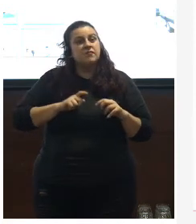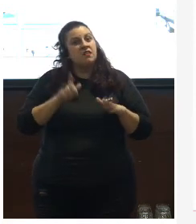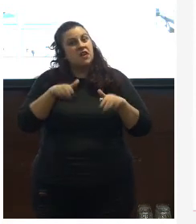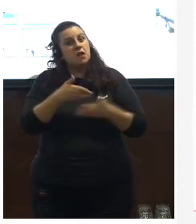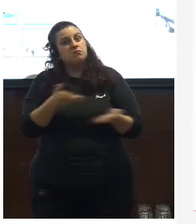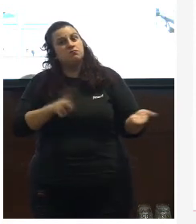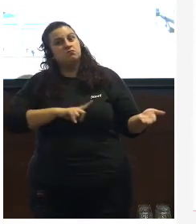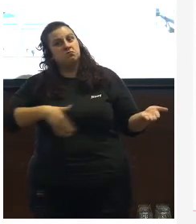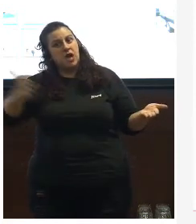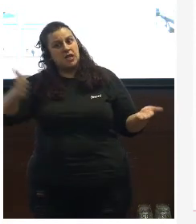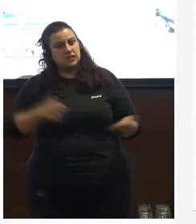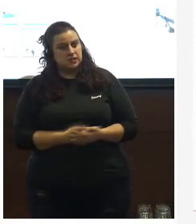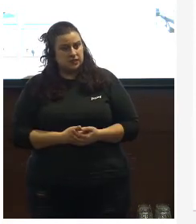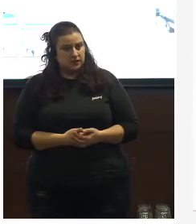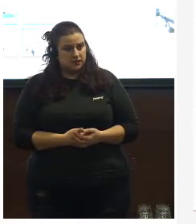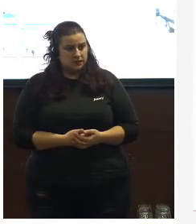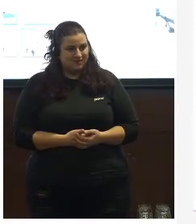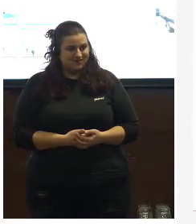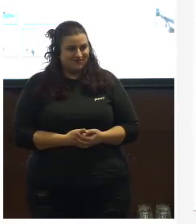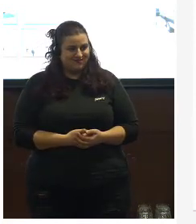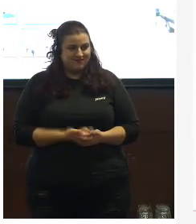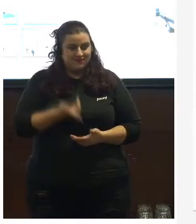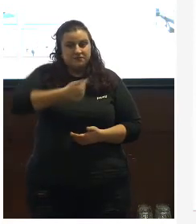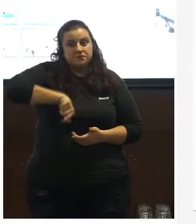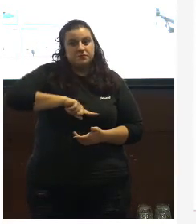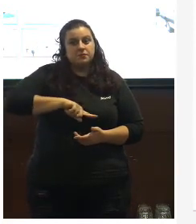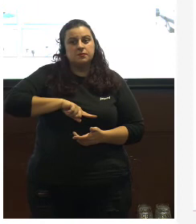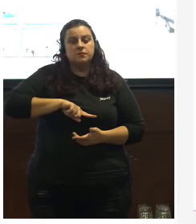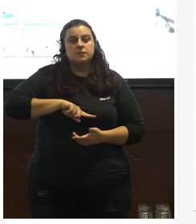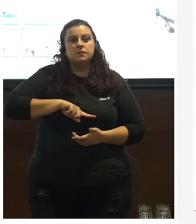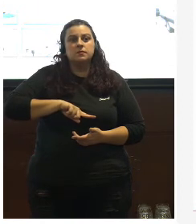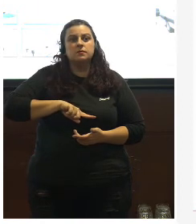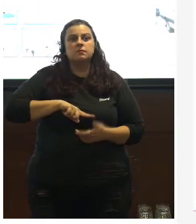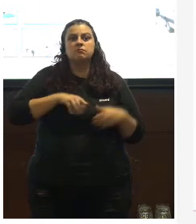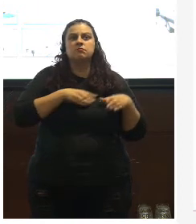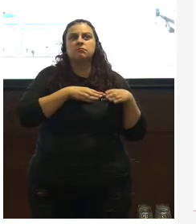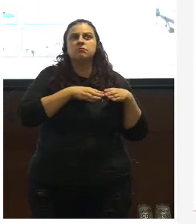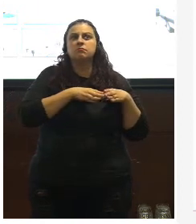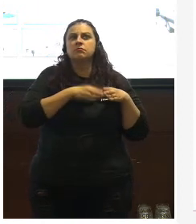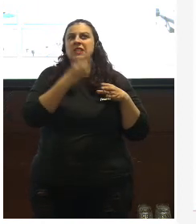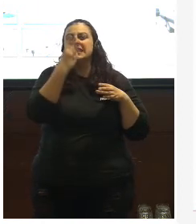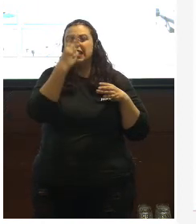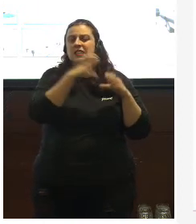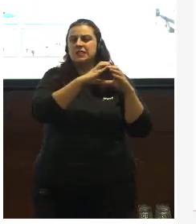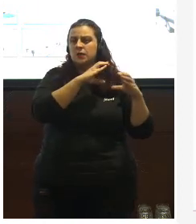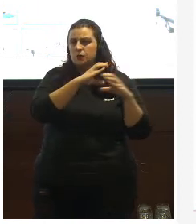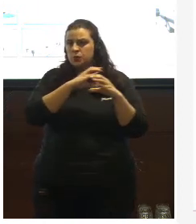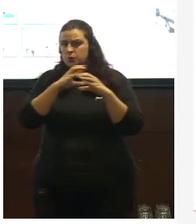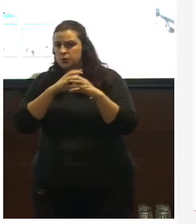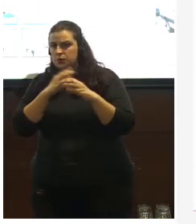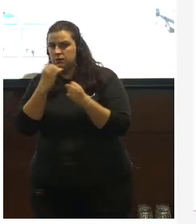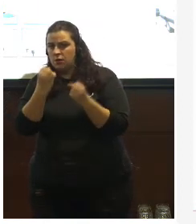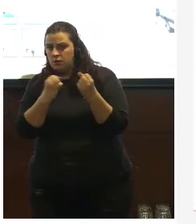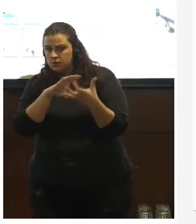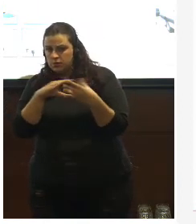We have a fleet of 3 buses, 2 cars, and we provide for free all these facilities for our customers in all the Campania